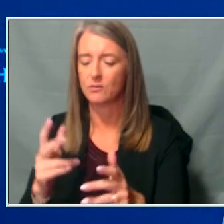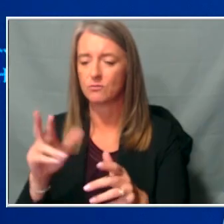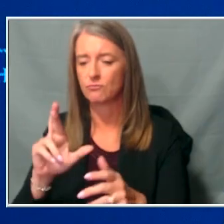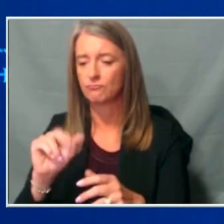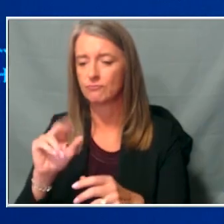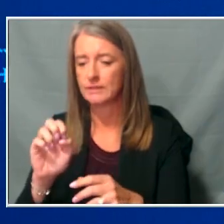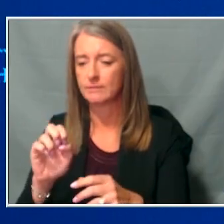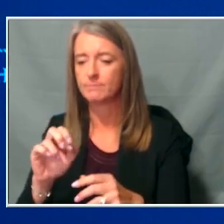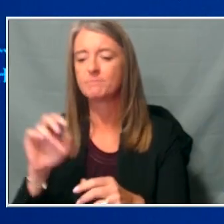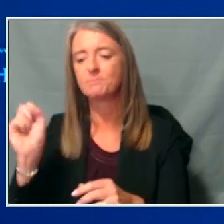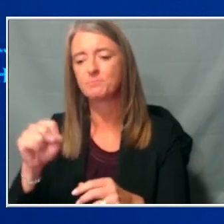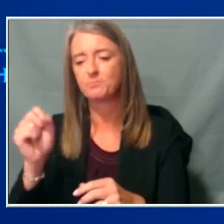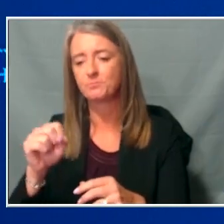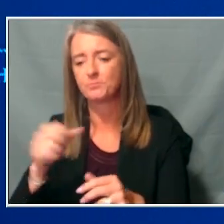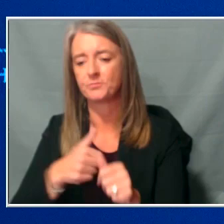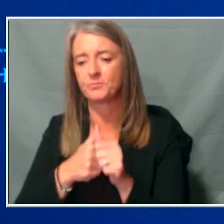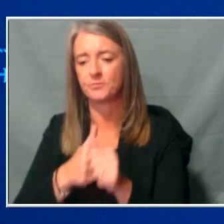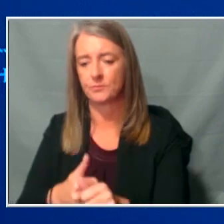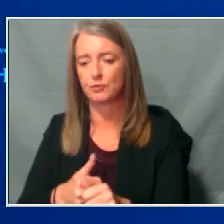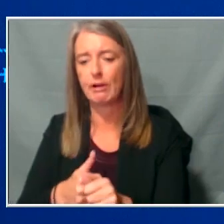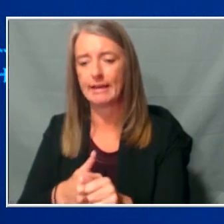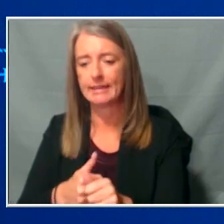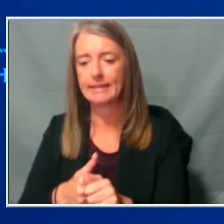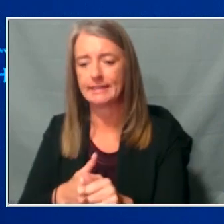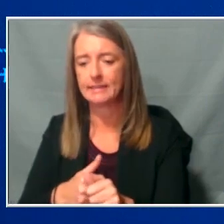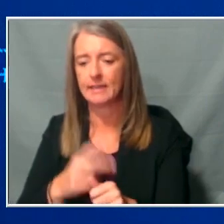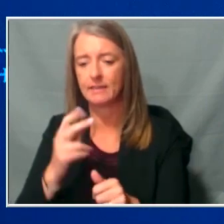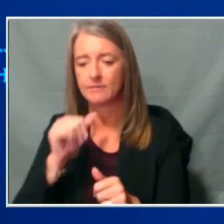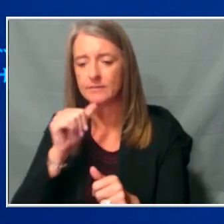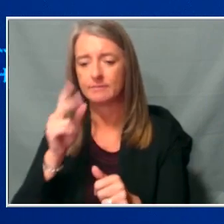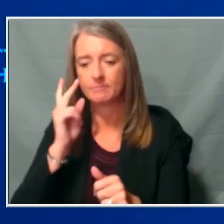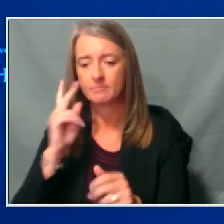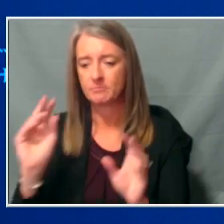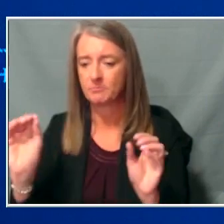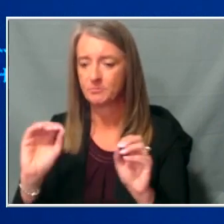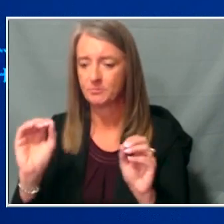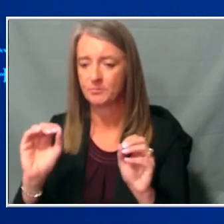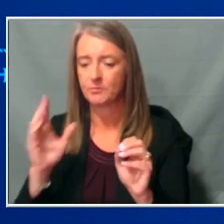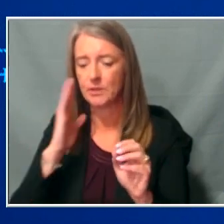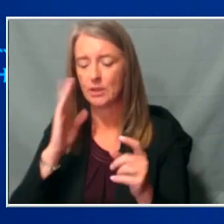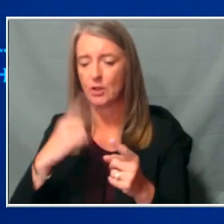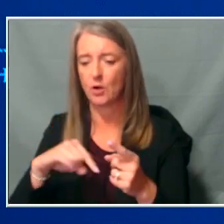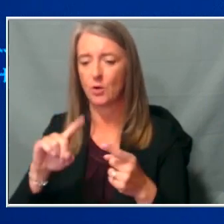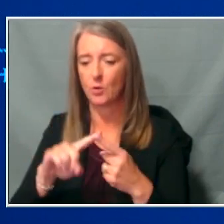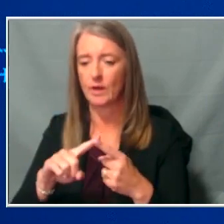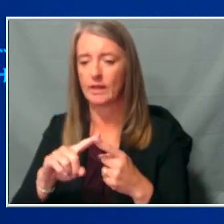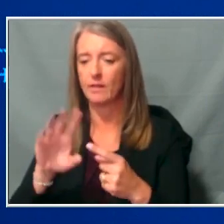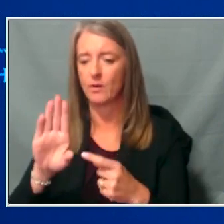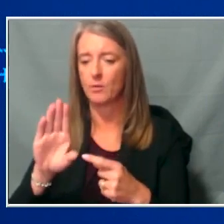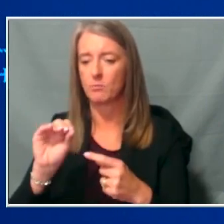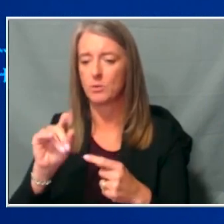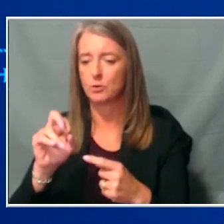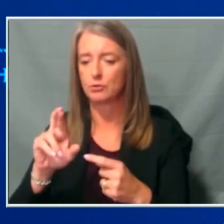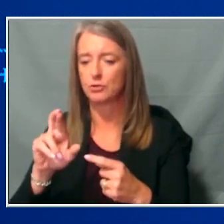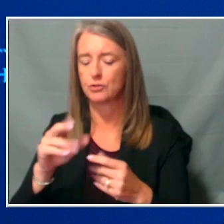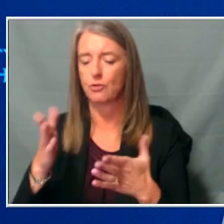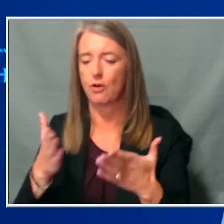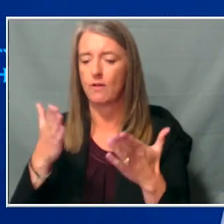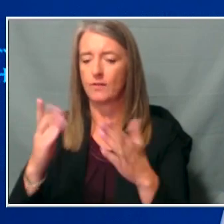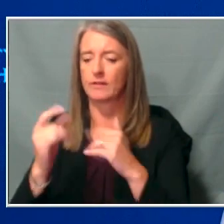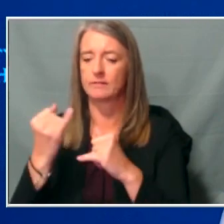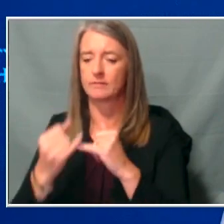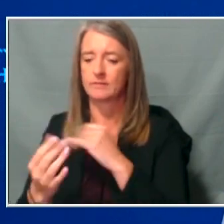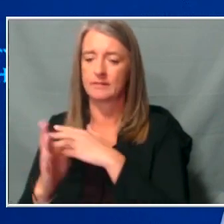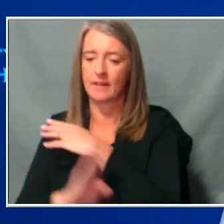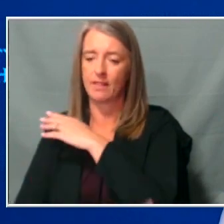they are tracking. I haven't seen anything other than we know that when the bivalent booster was offered last fall, we know